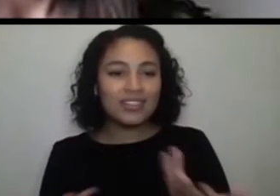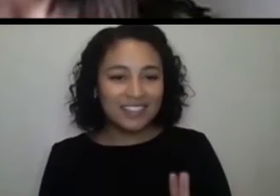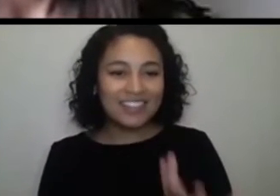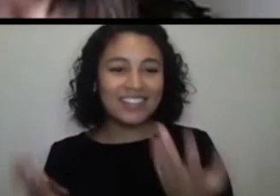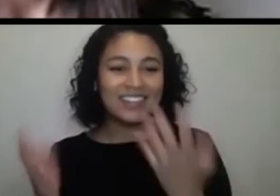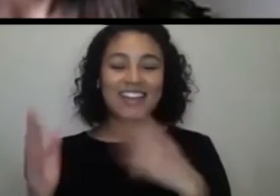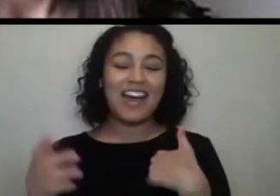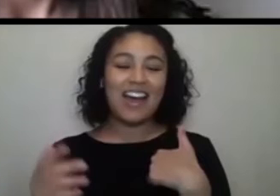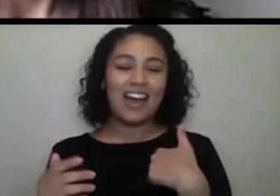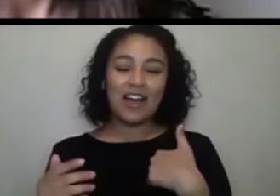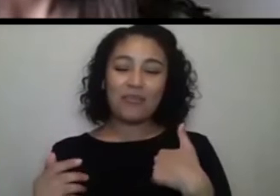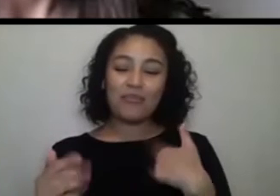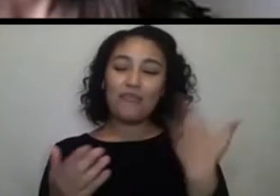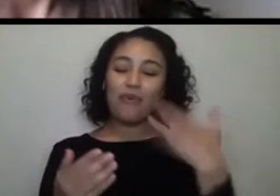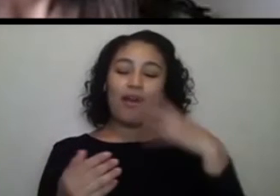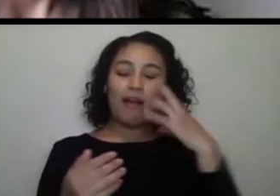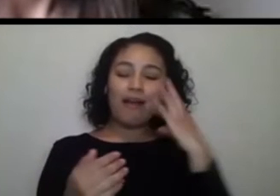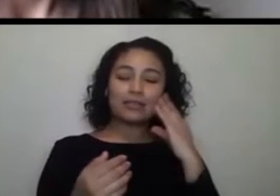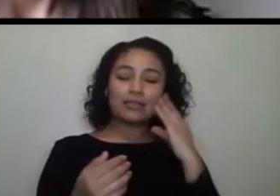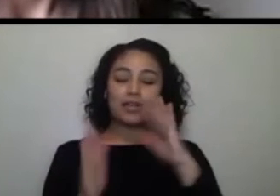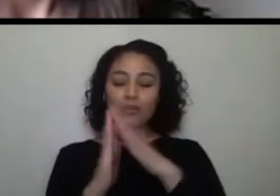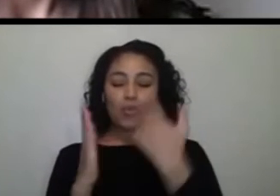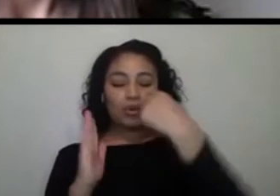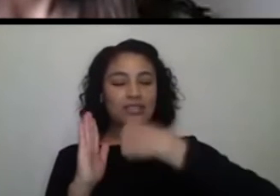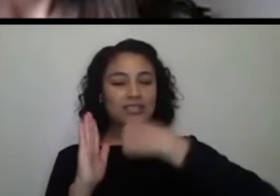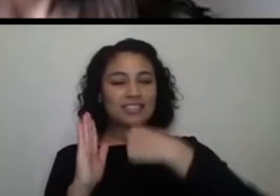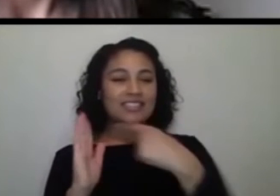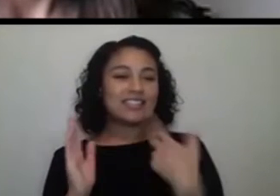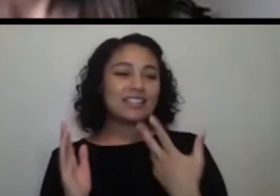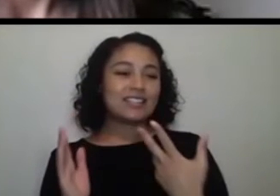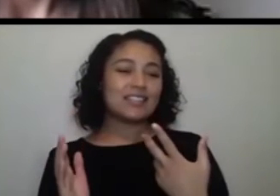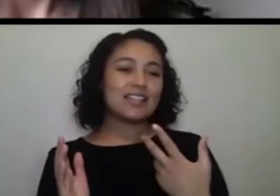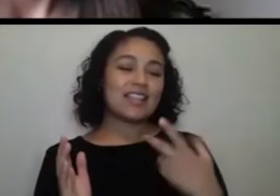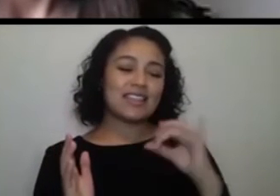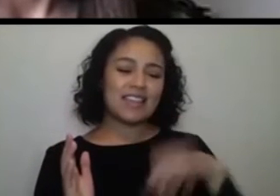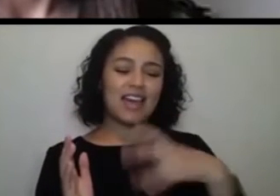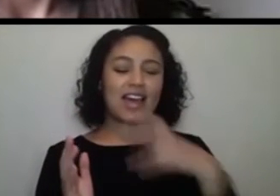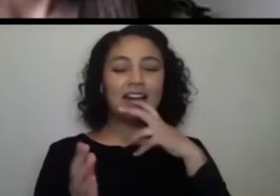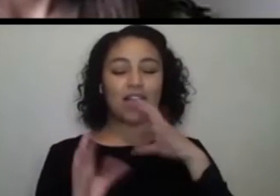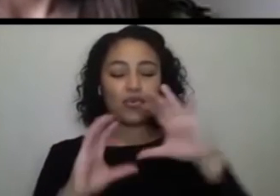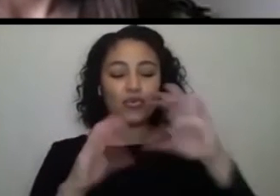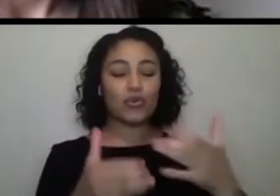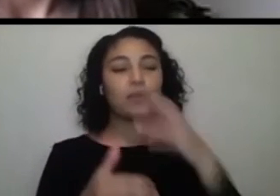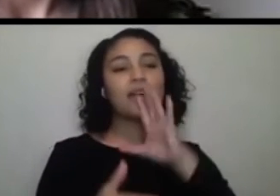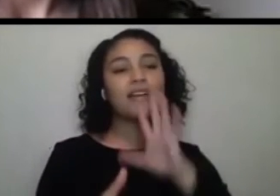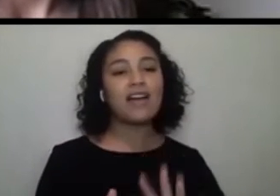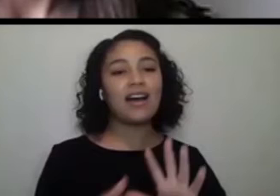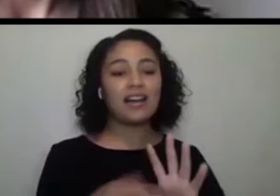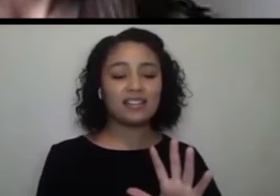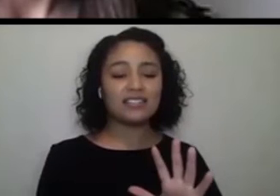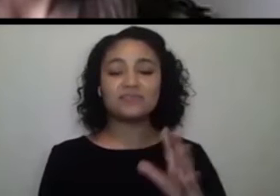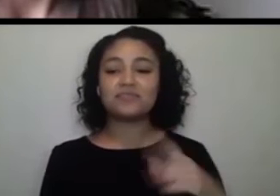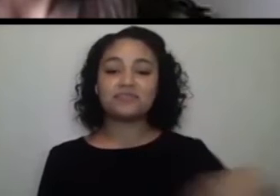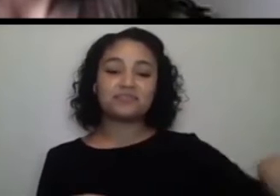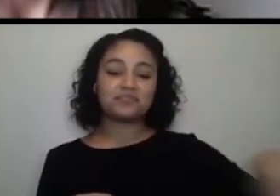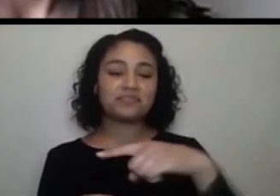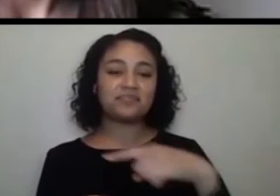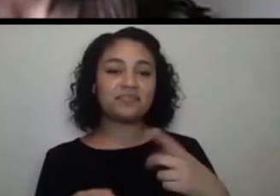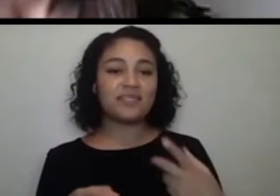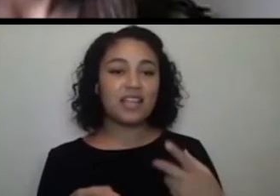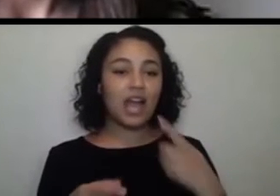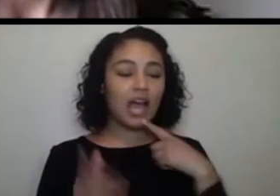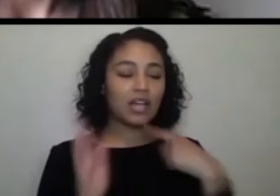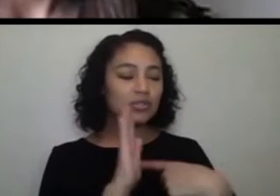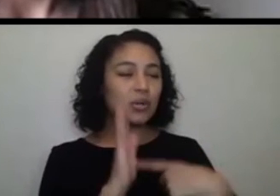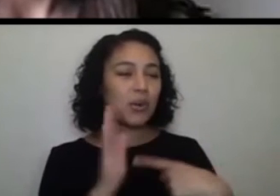of 5-year-olds. And we give those grocery bags, they're free. I didn't say they were inexpensive, they're free. And I showed